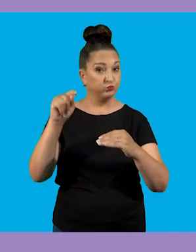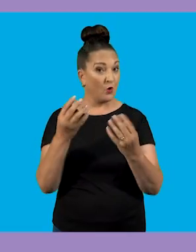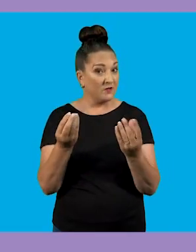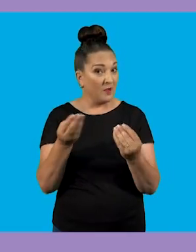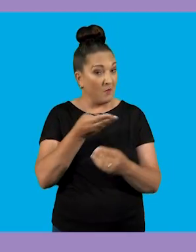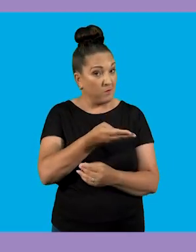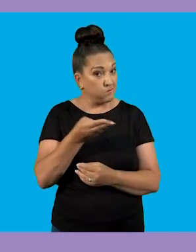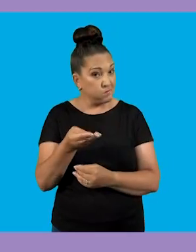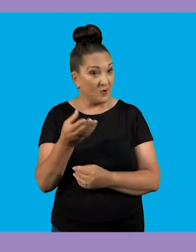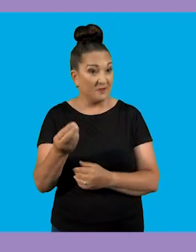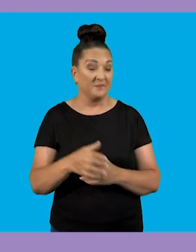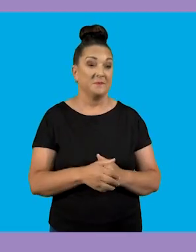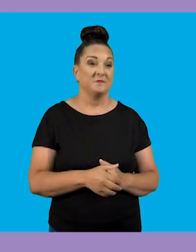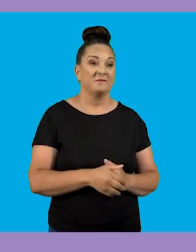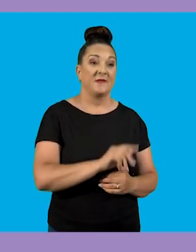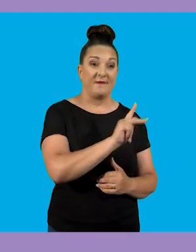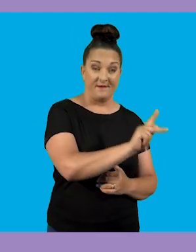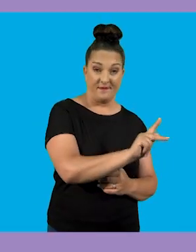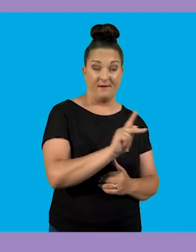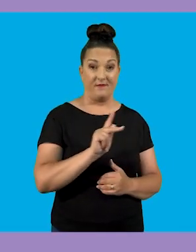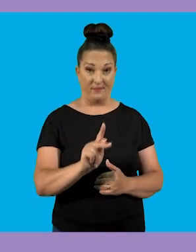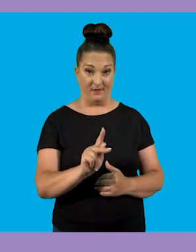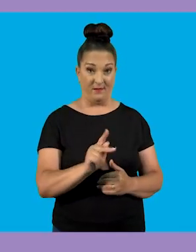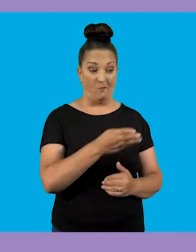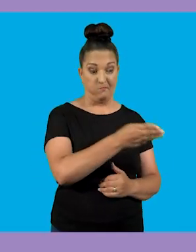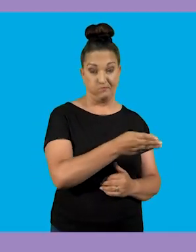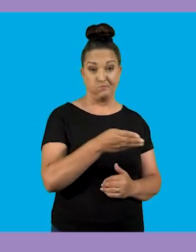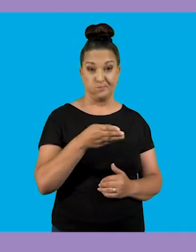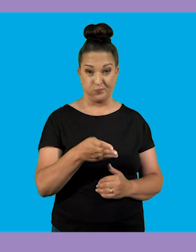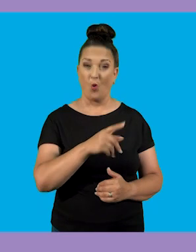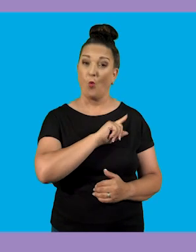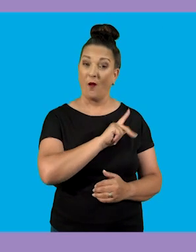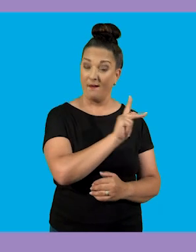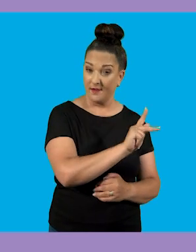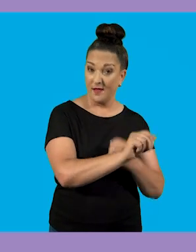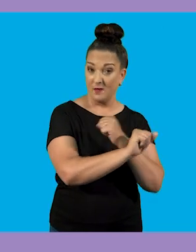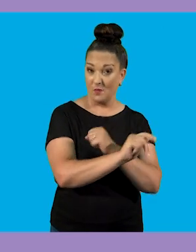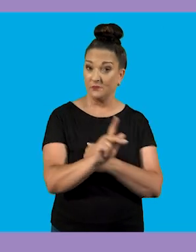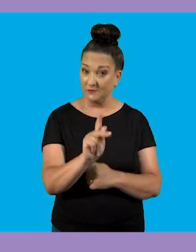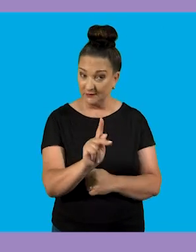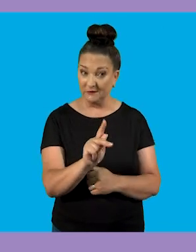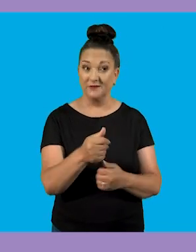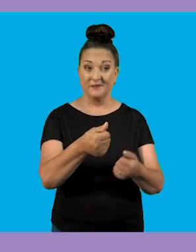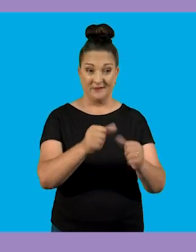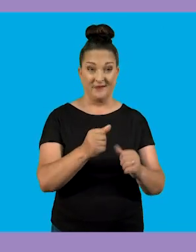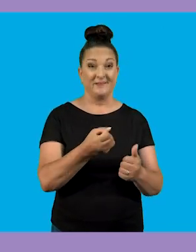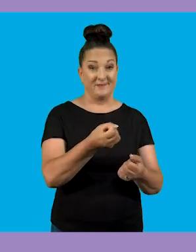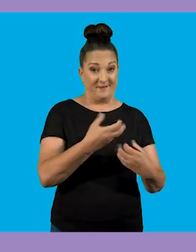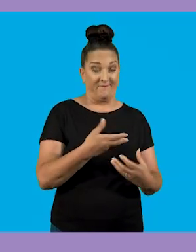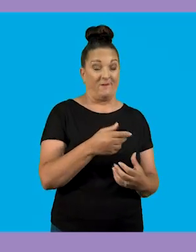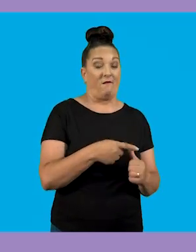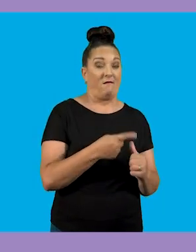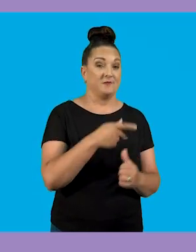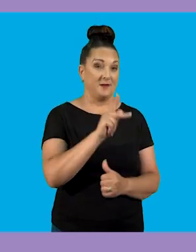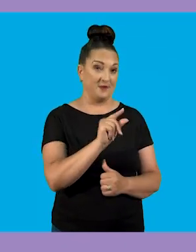square numbers in each of the brackets. Now we are going to have a k and a k in each bracket because k multiplied by k gives us a